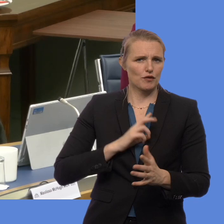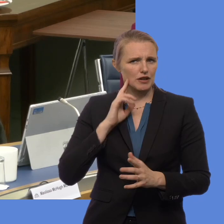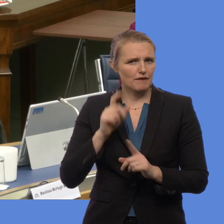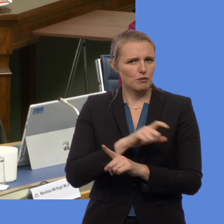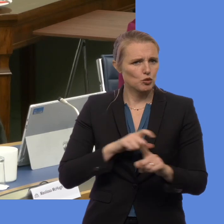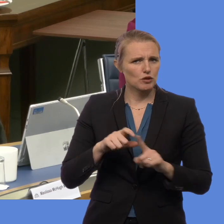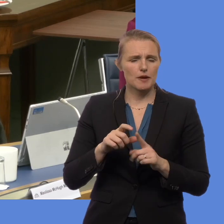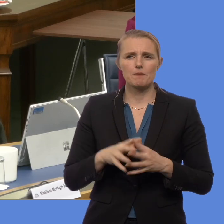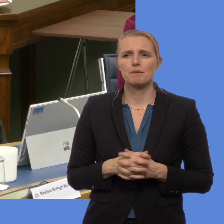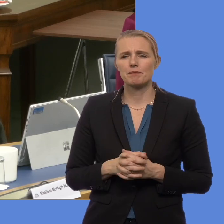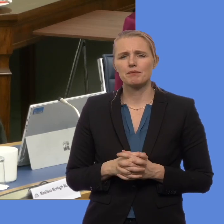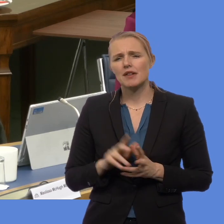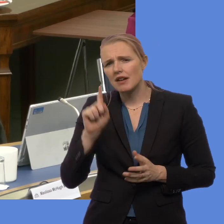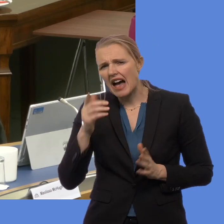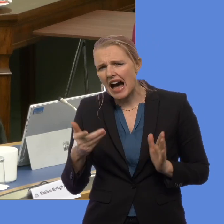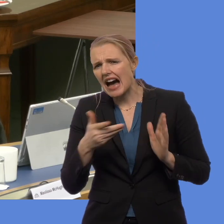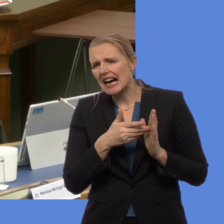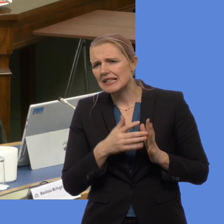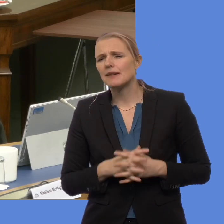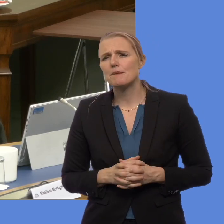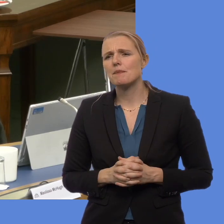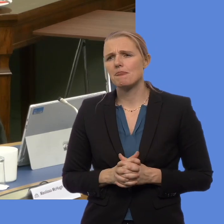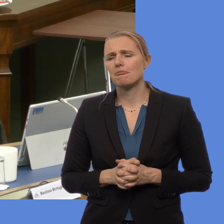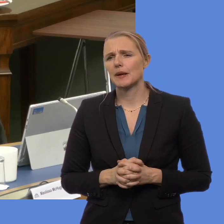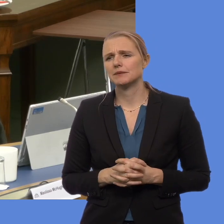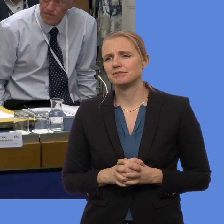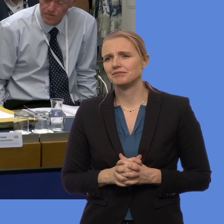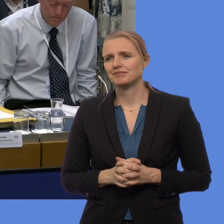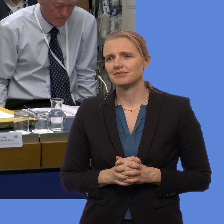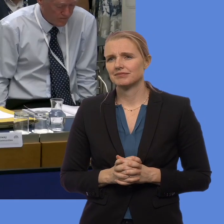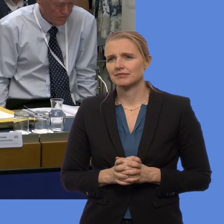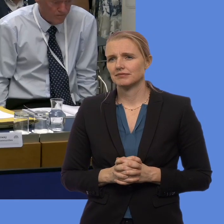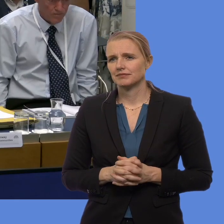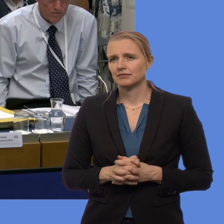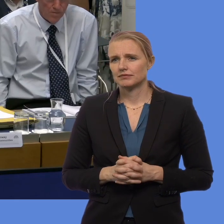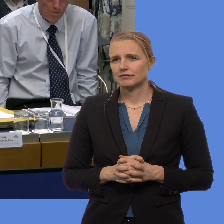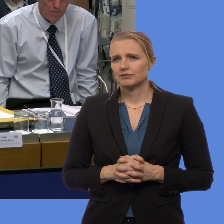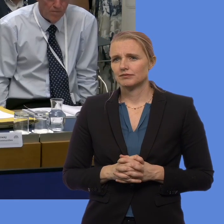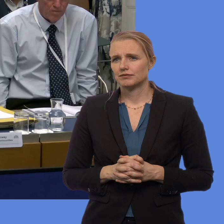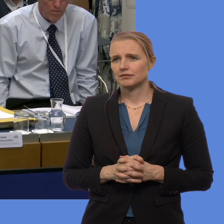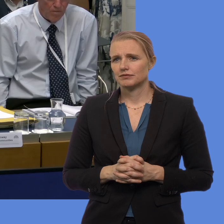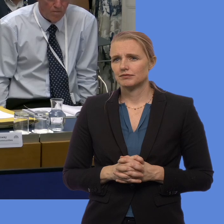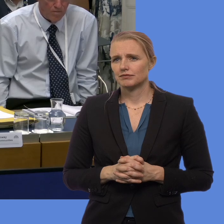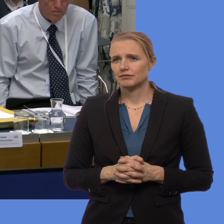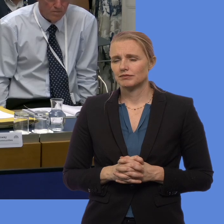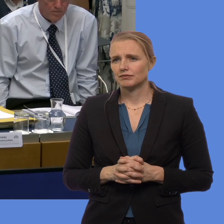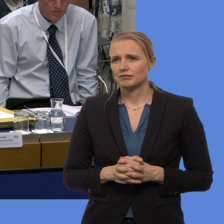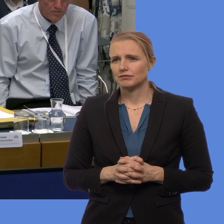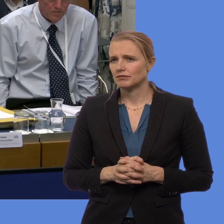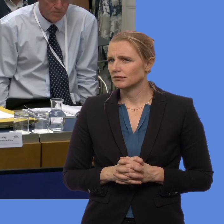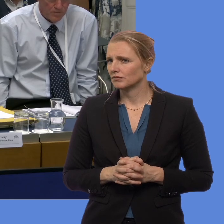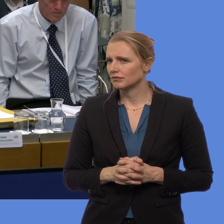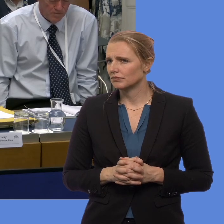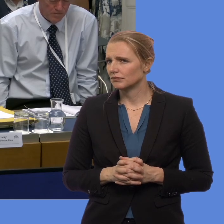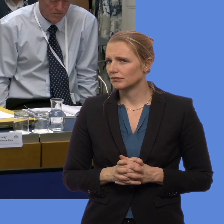I just add to that? Yeah, with go ahead, your please, information. There is already a service in place that we helped us set up, as